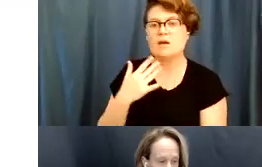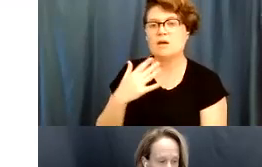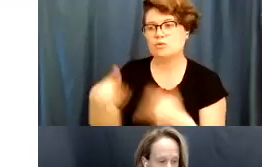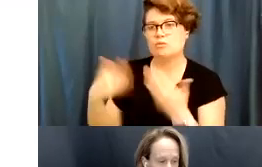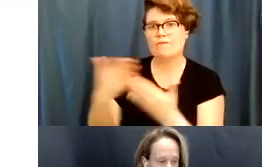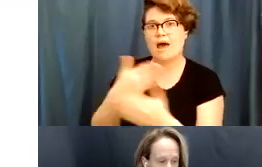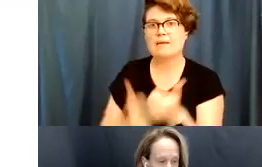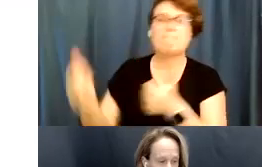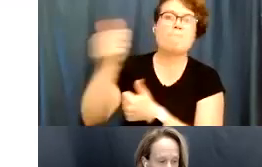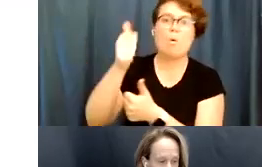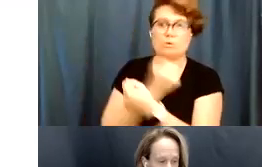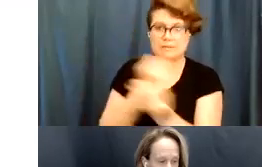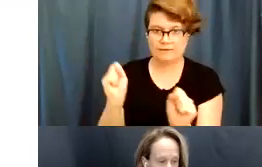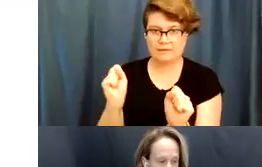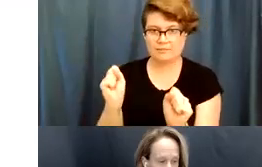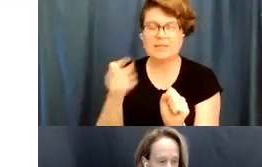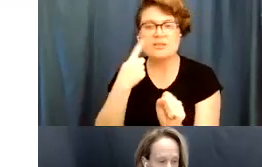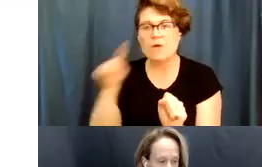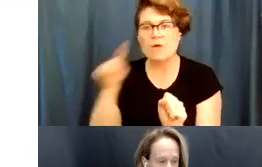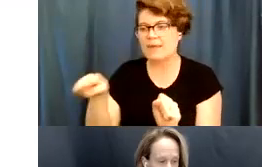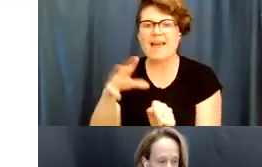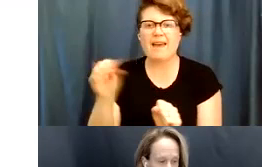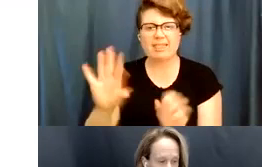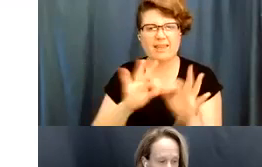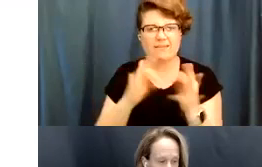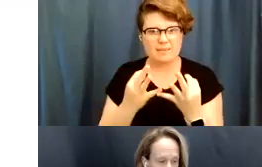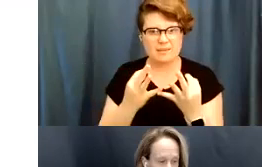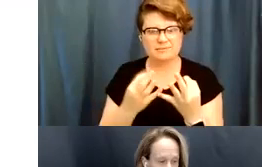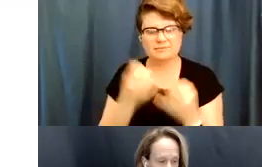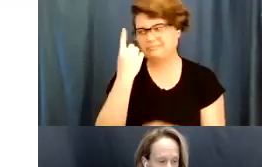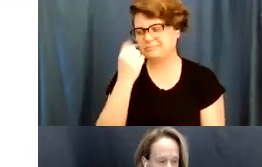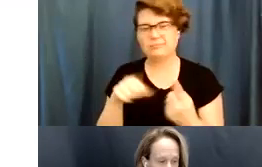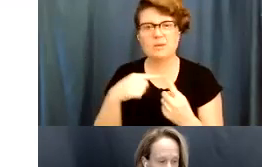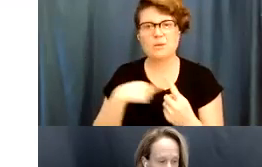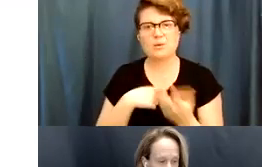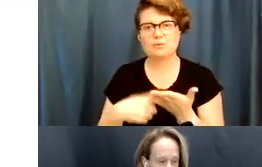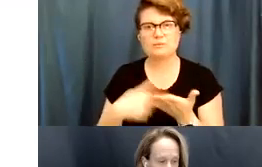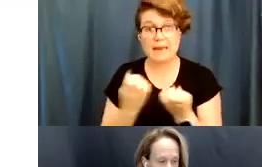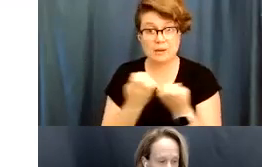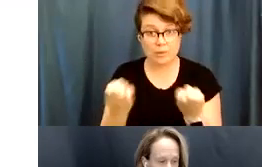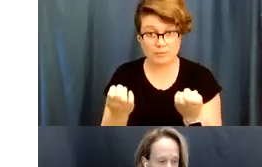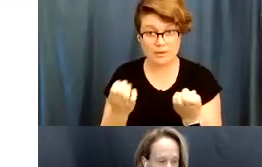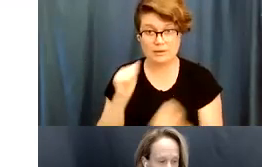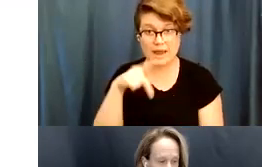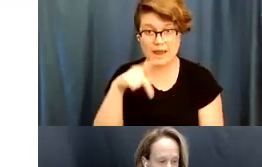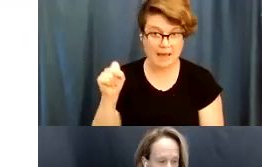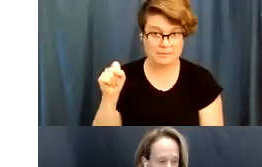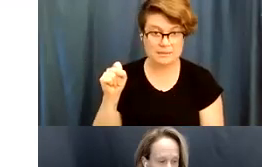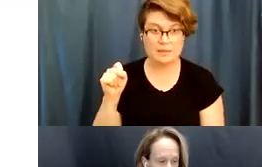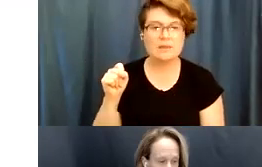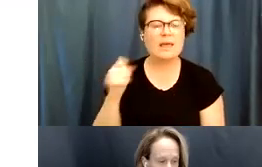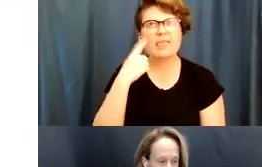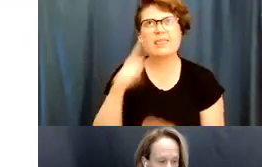survivor and also for their family, right? Because here's the thing, when we're talking about devices and apps, think of how